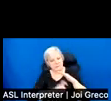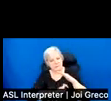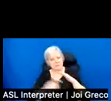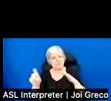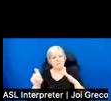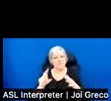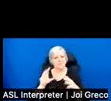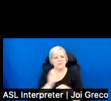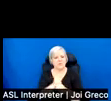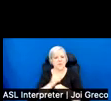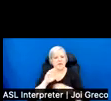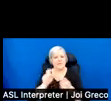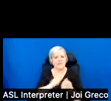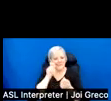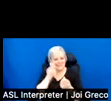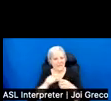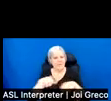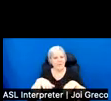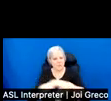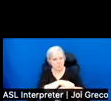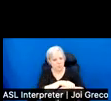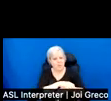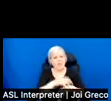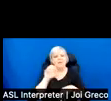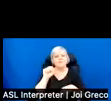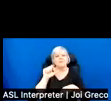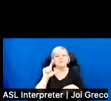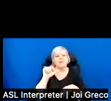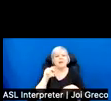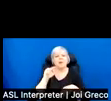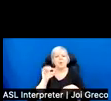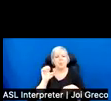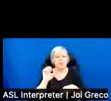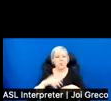the sock produced. And the silicone liner acts